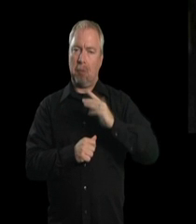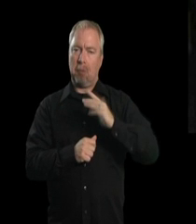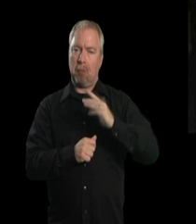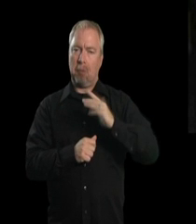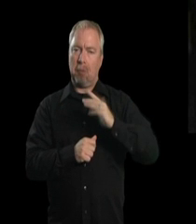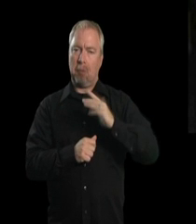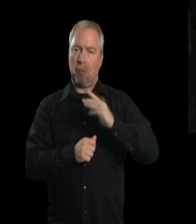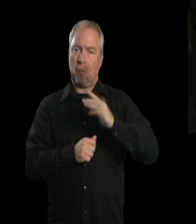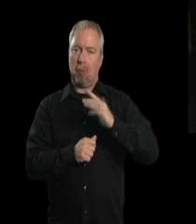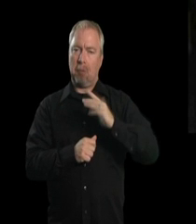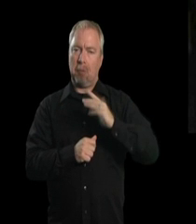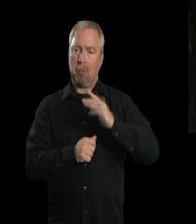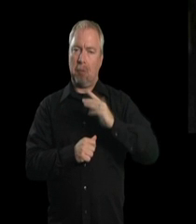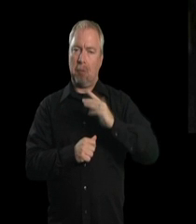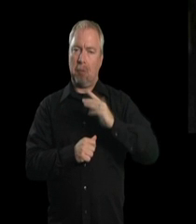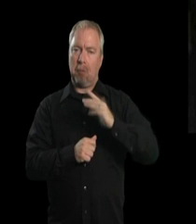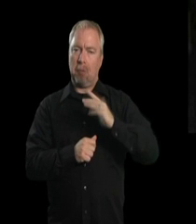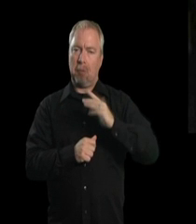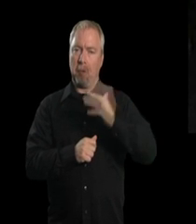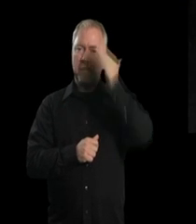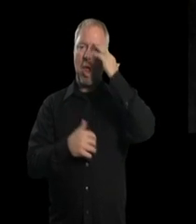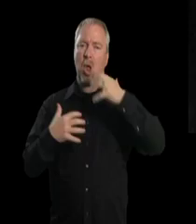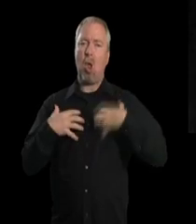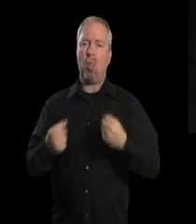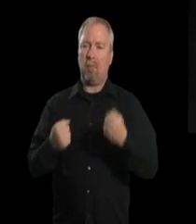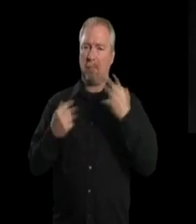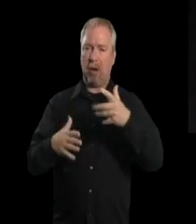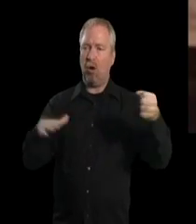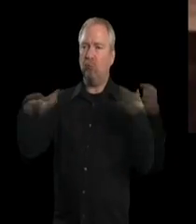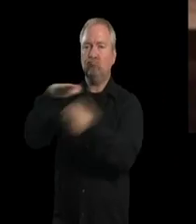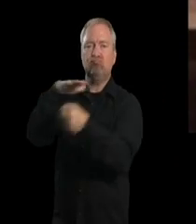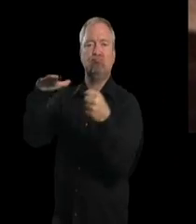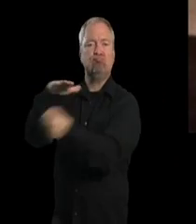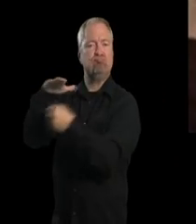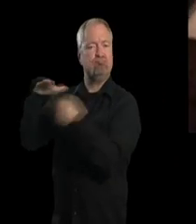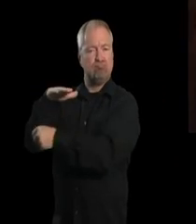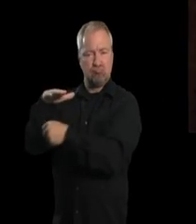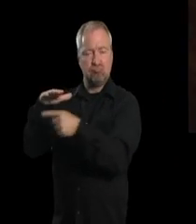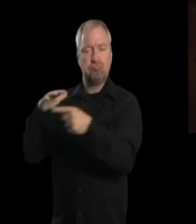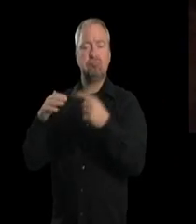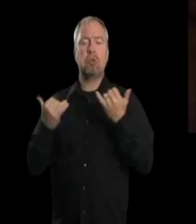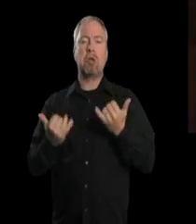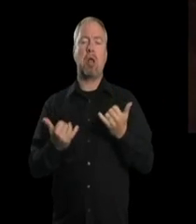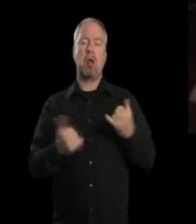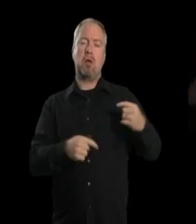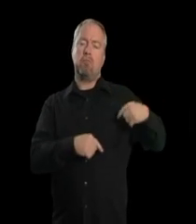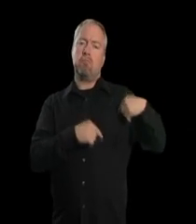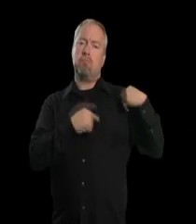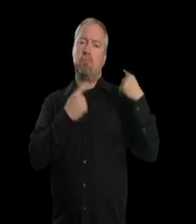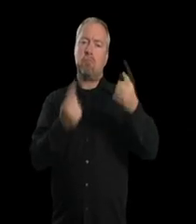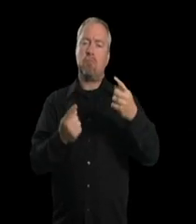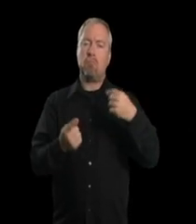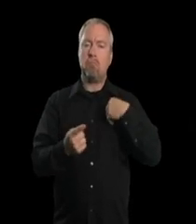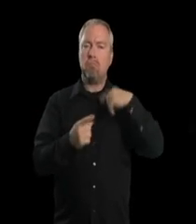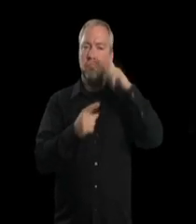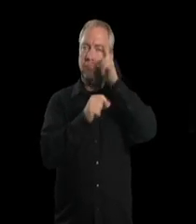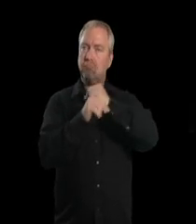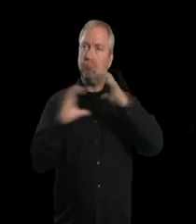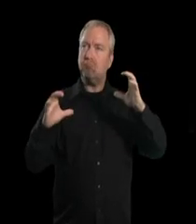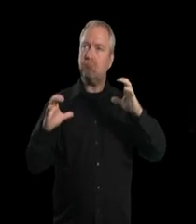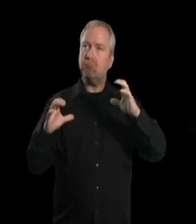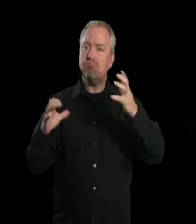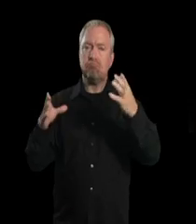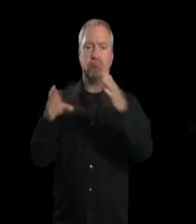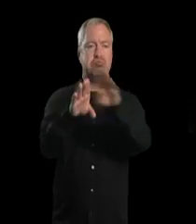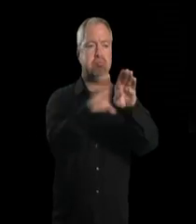with disabilities work with nurses in a hospital. It started when we deinstitutionalized our mental health